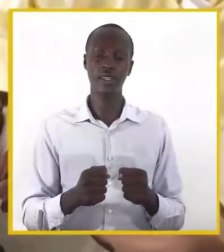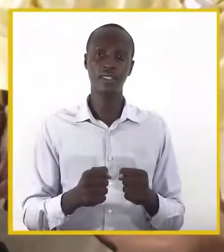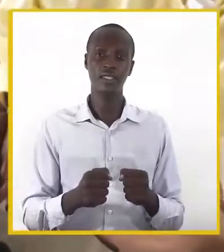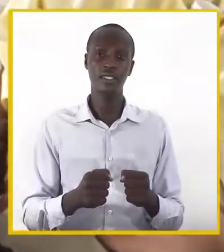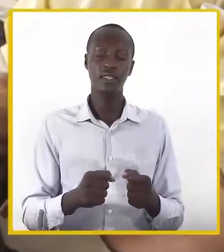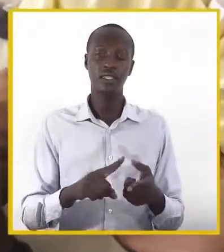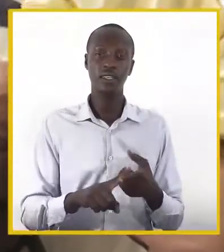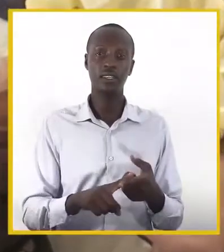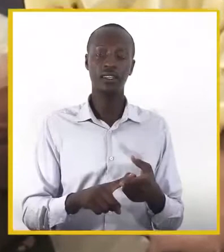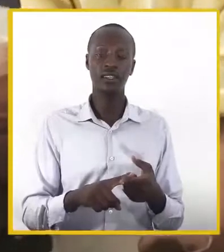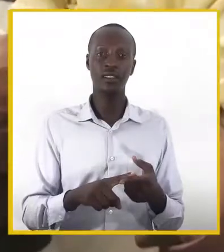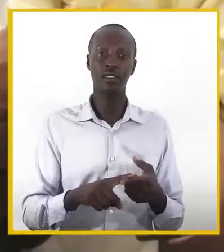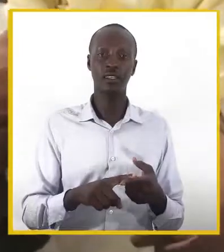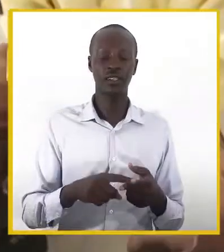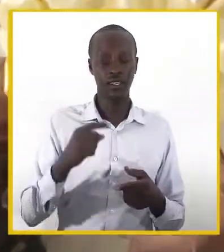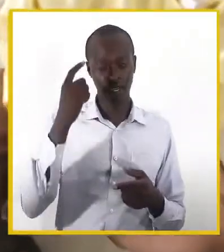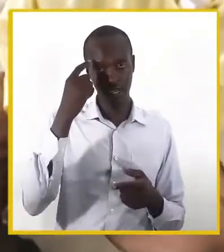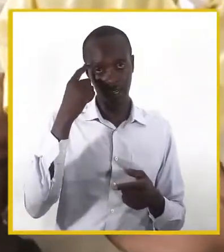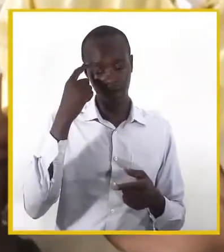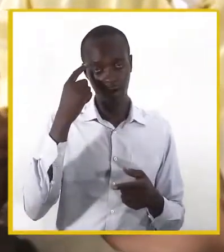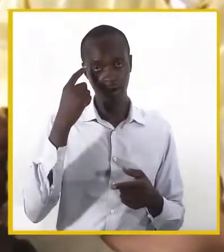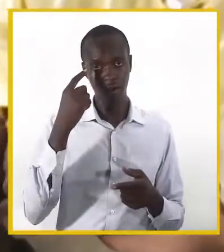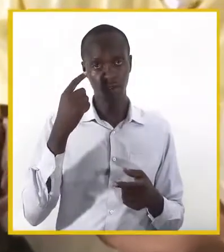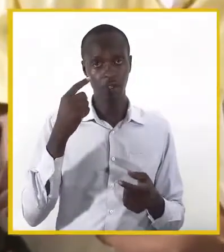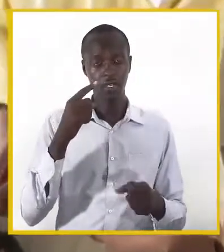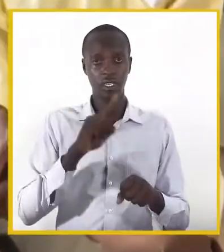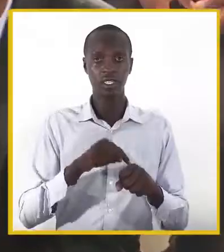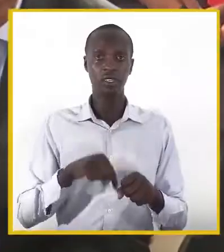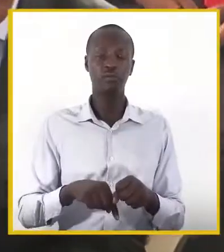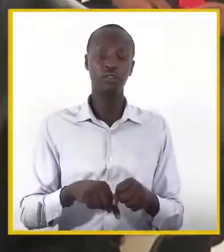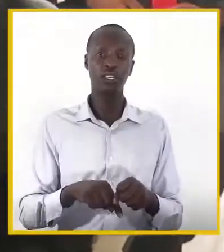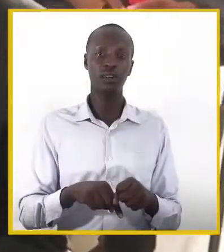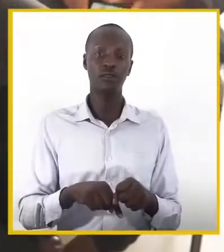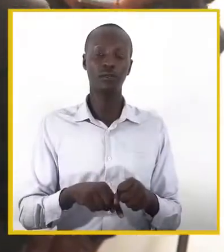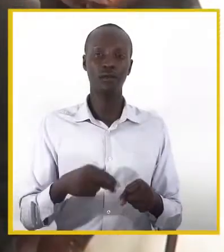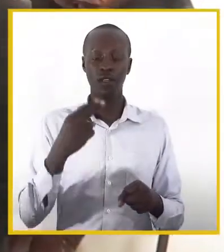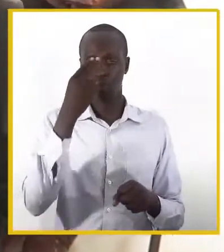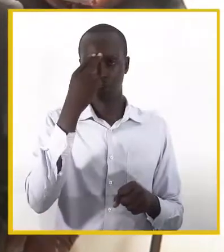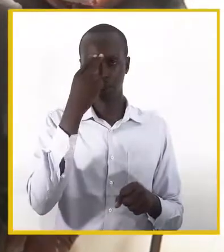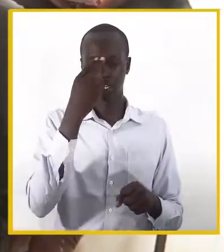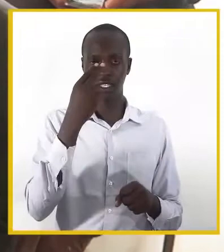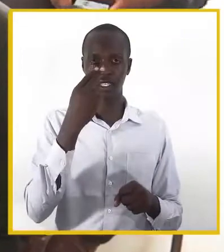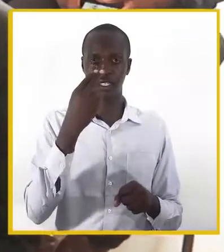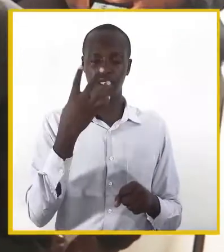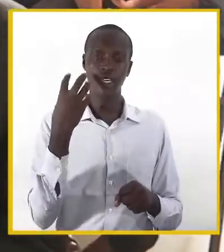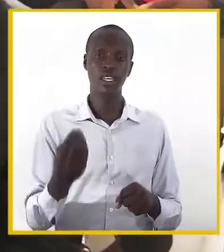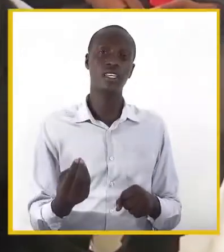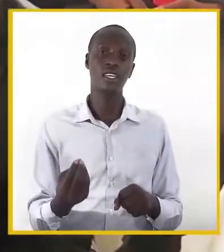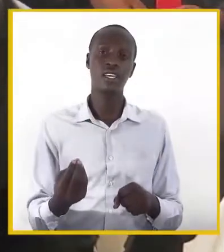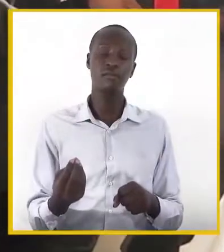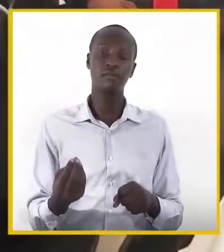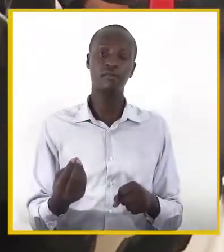I know in this prevailing situation that detectives and the police as a whole are facing an incredible